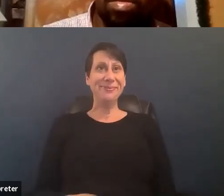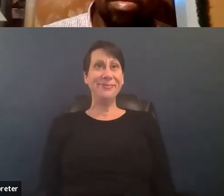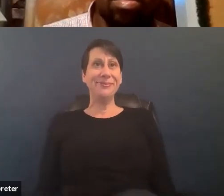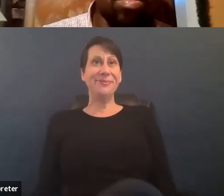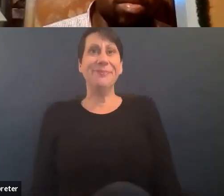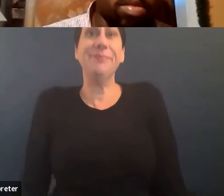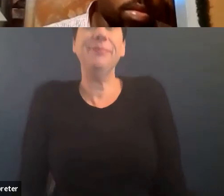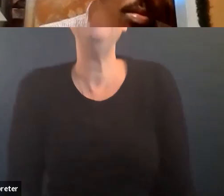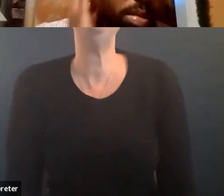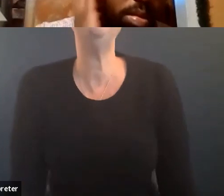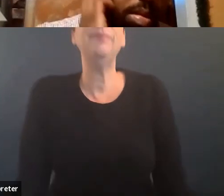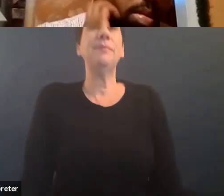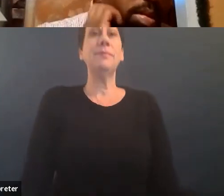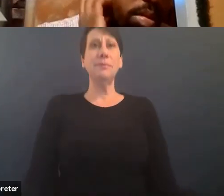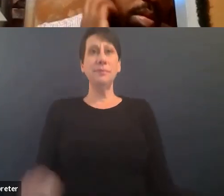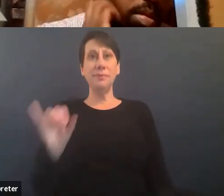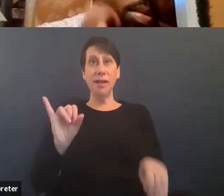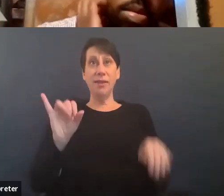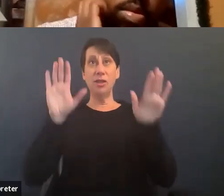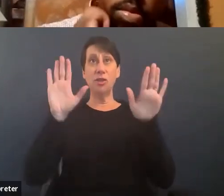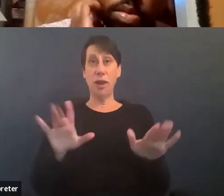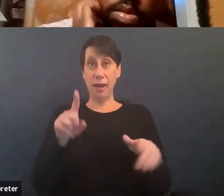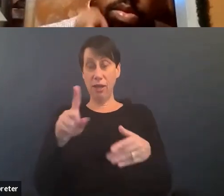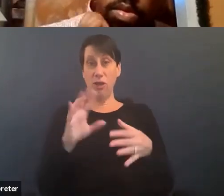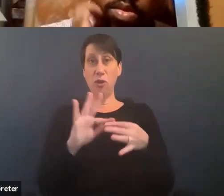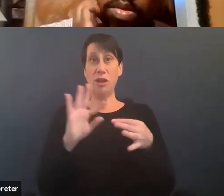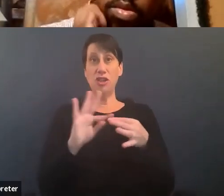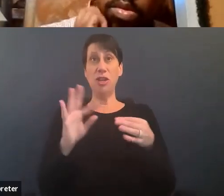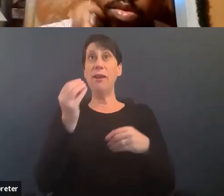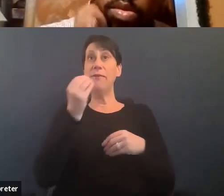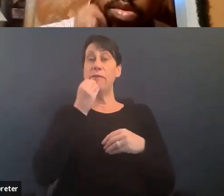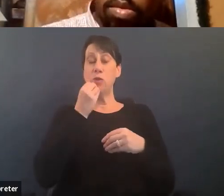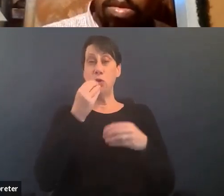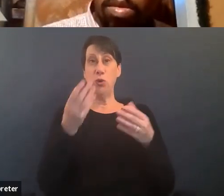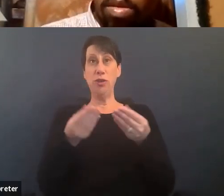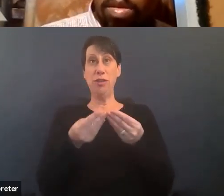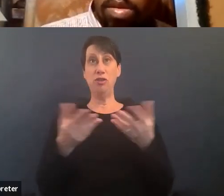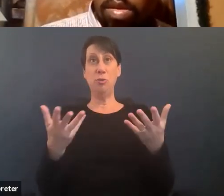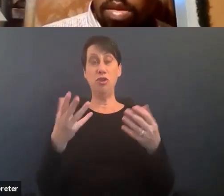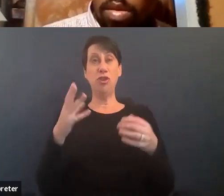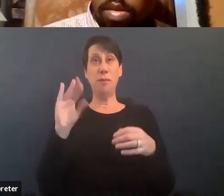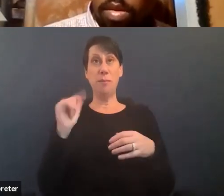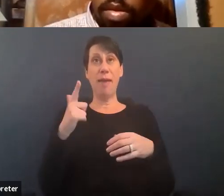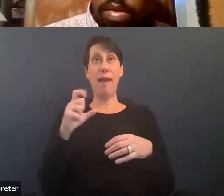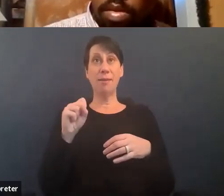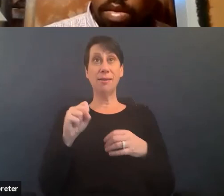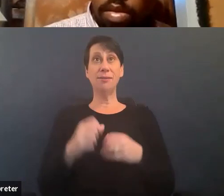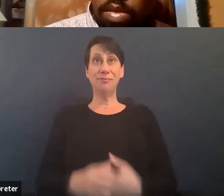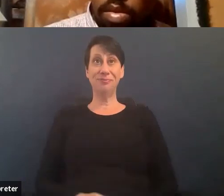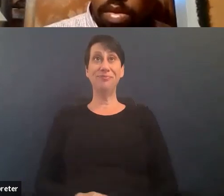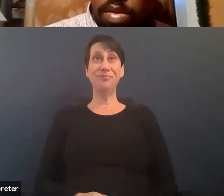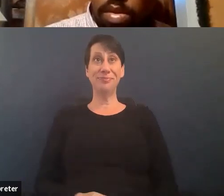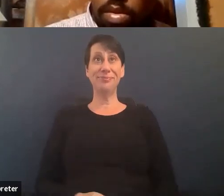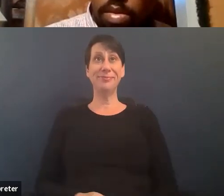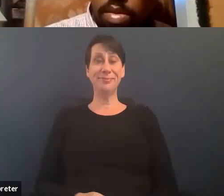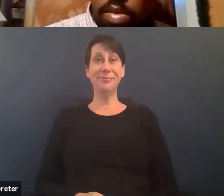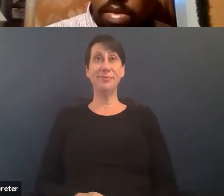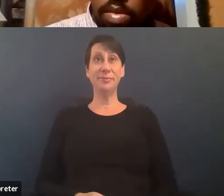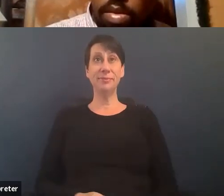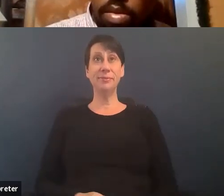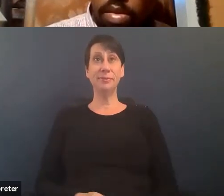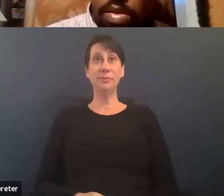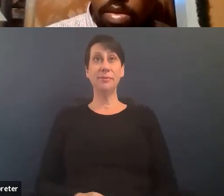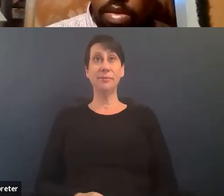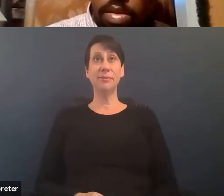That's great. I heard you mention the food distribution bags. That's another thing. Many of you, I know as